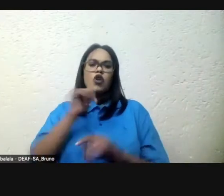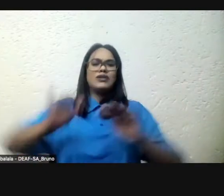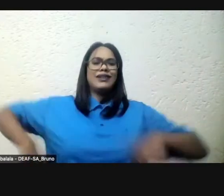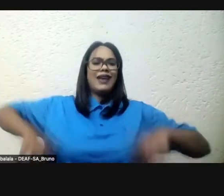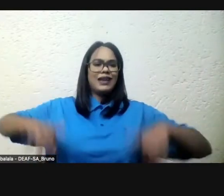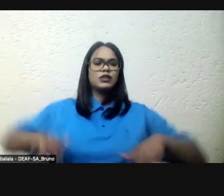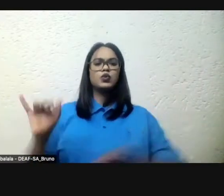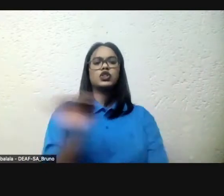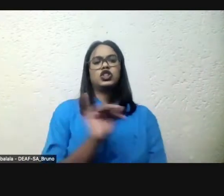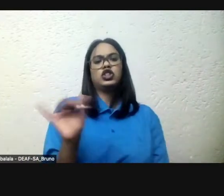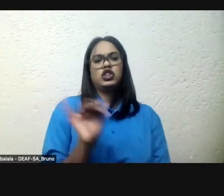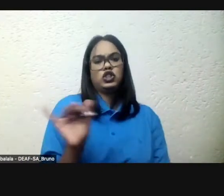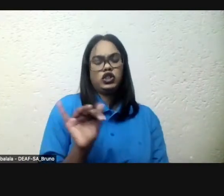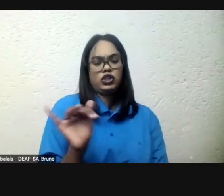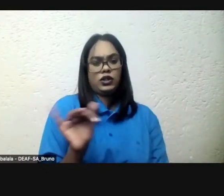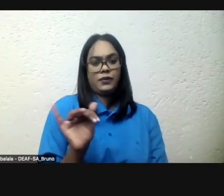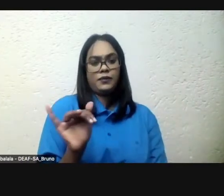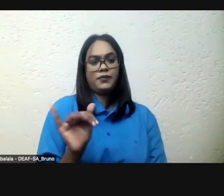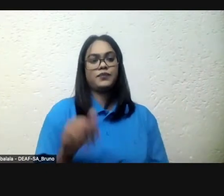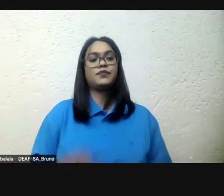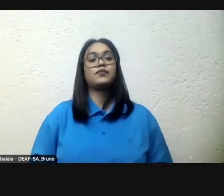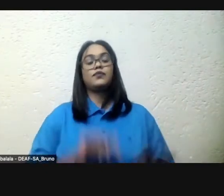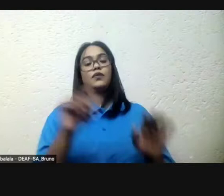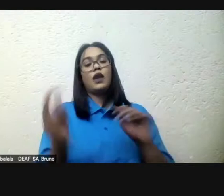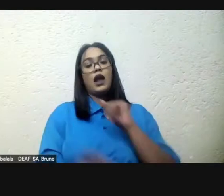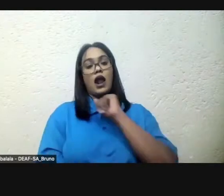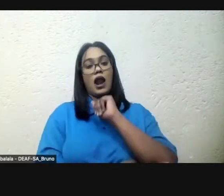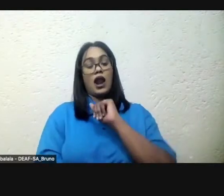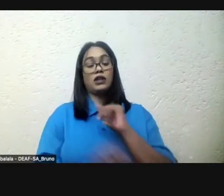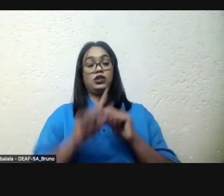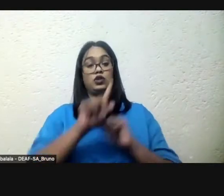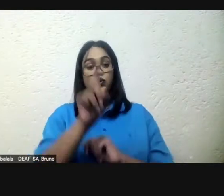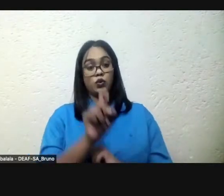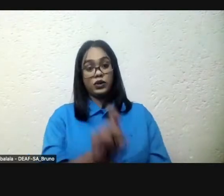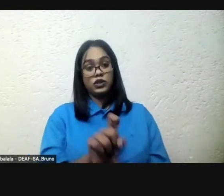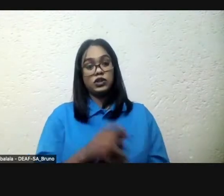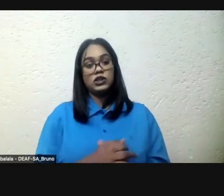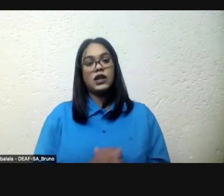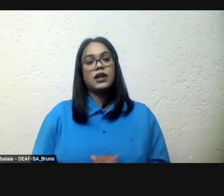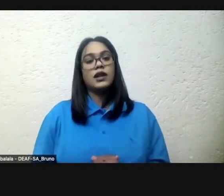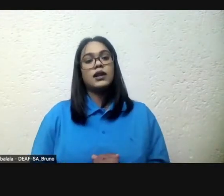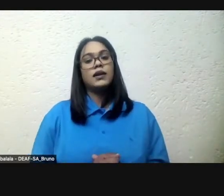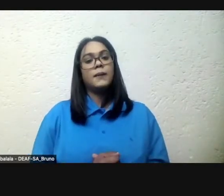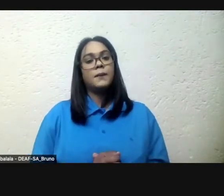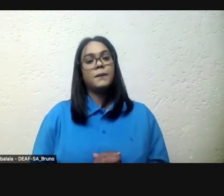rate? The last question before I hand over to minister and members of the panel